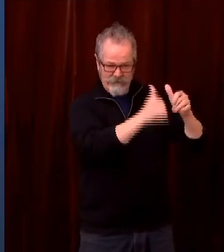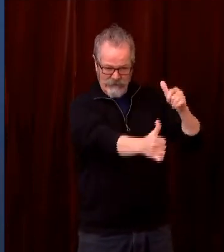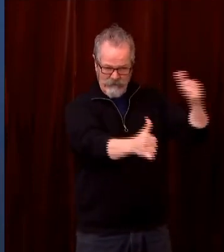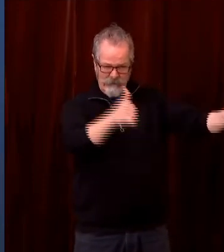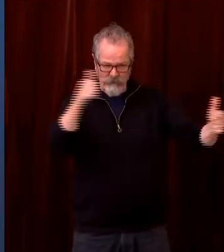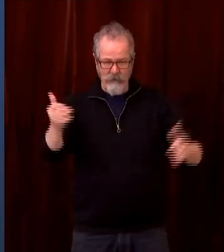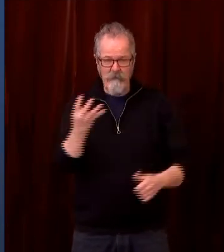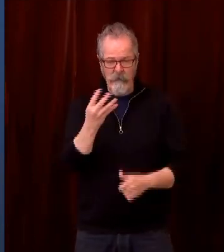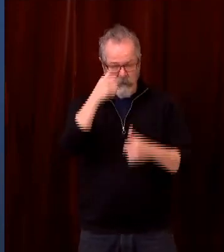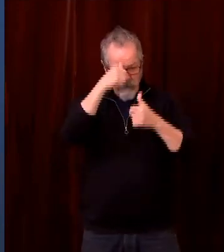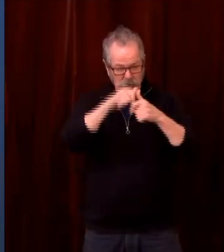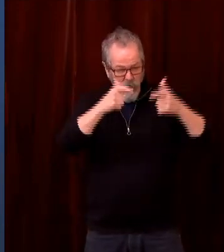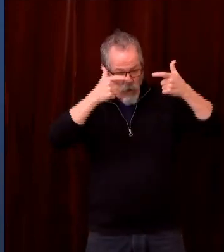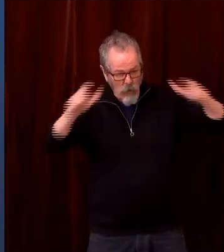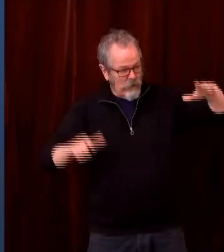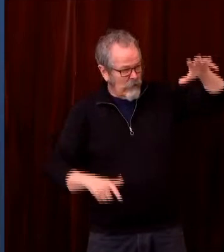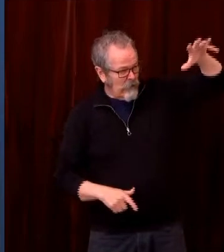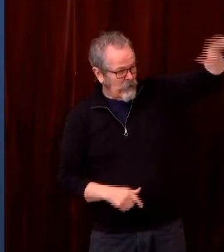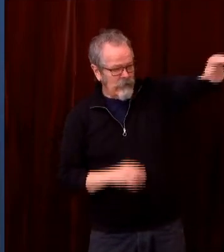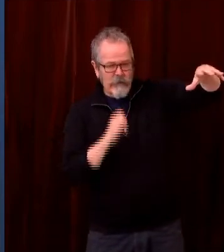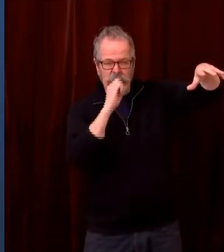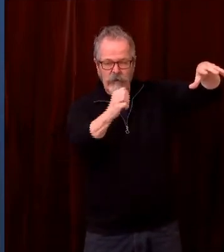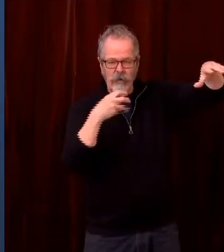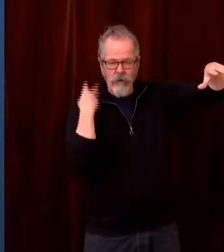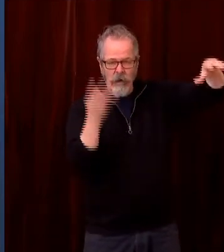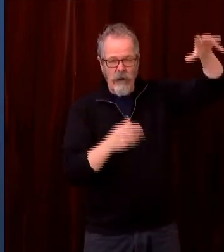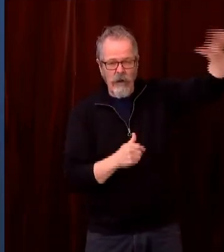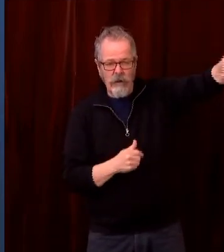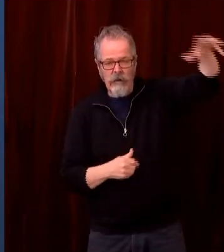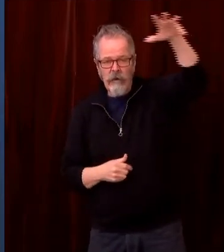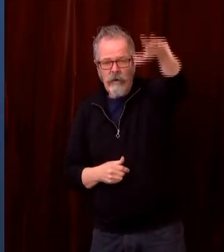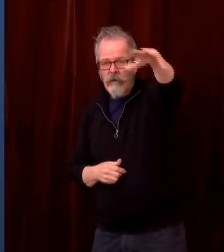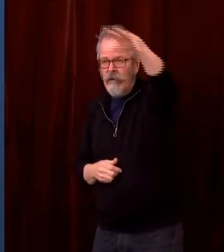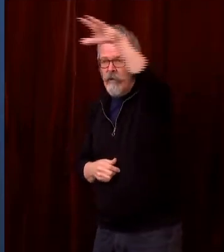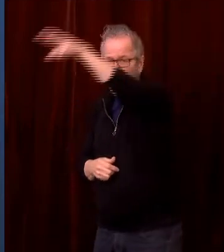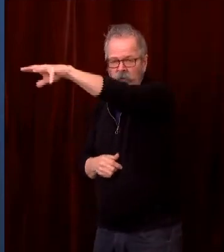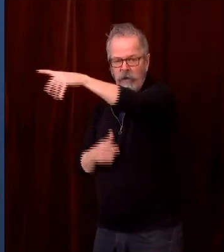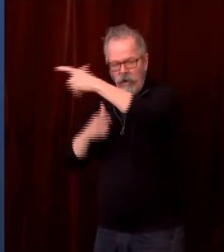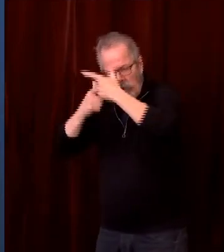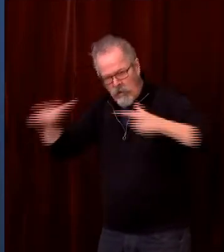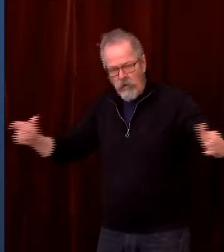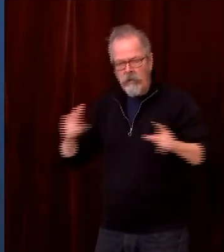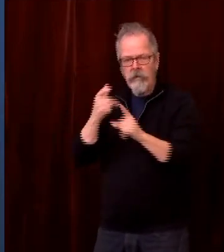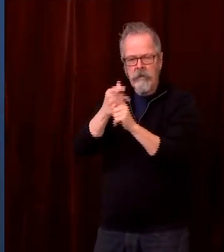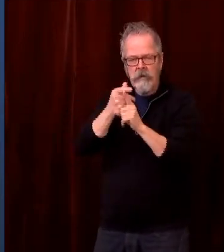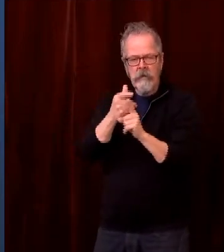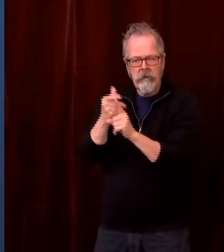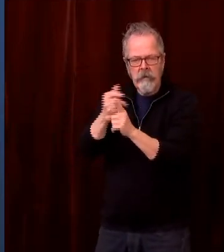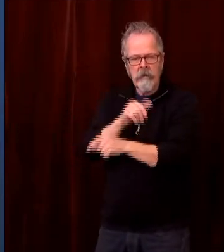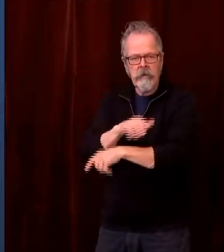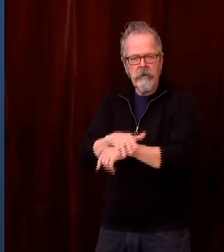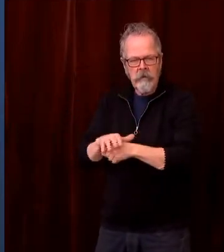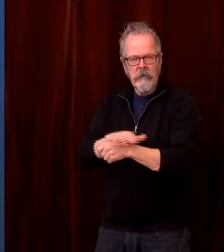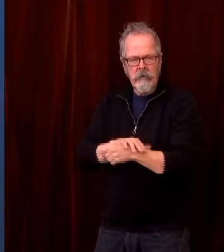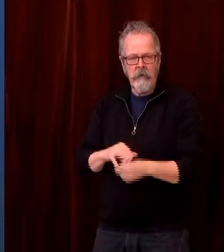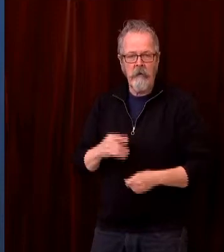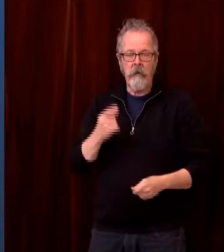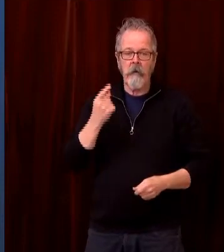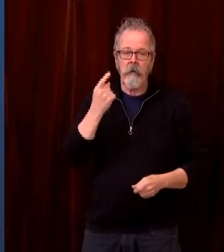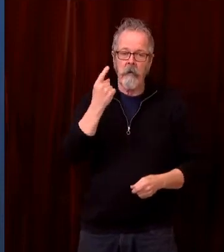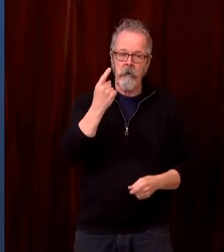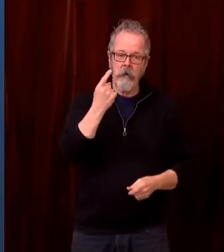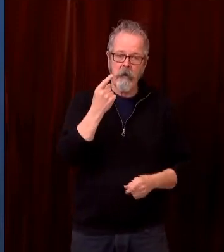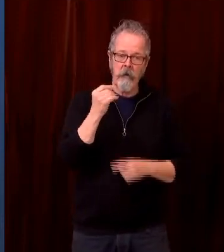were vaccinated by General Jim Mattis in the Tri-Cities. That was really exciting to see a picture of him at our mass vaccination